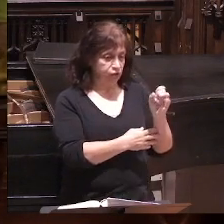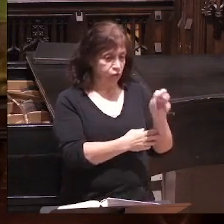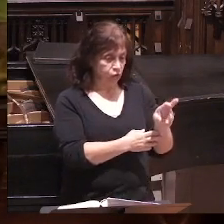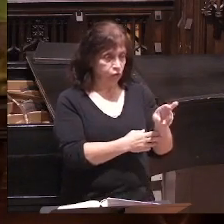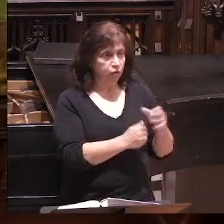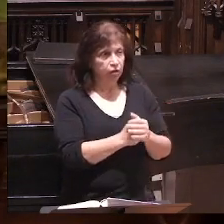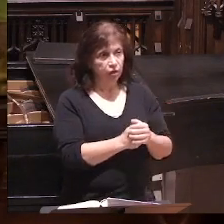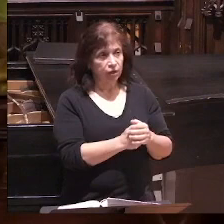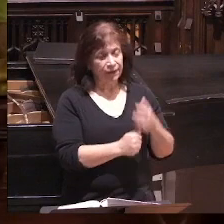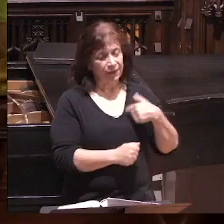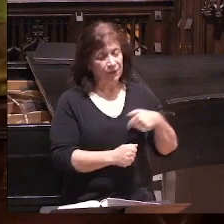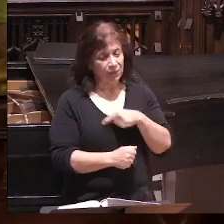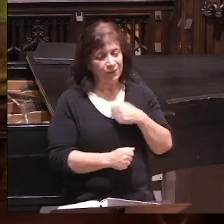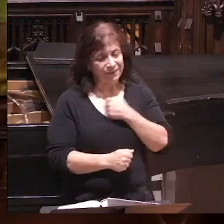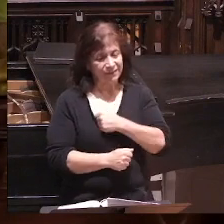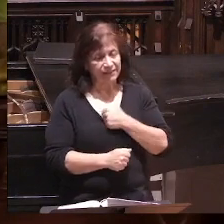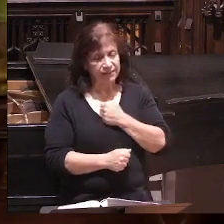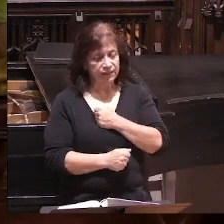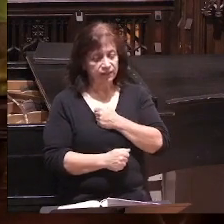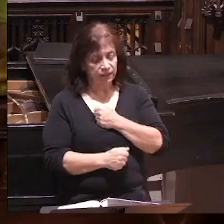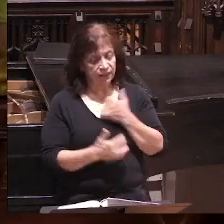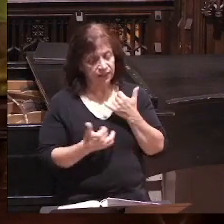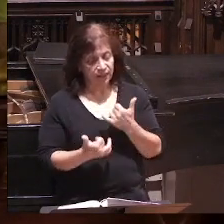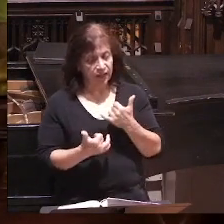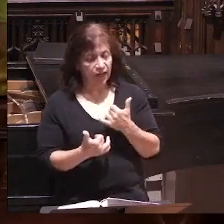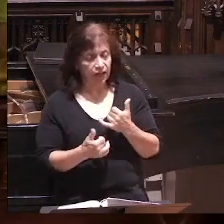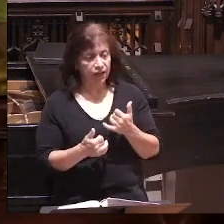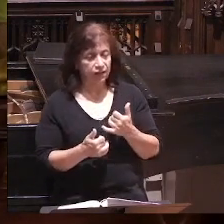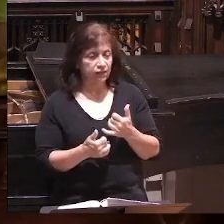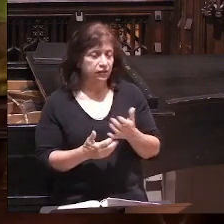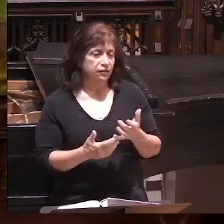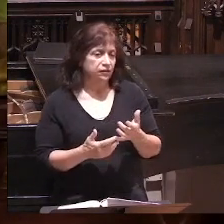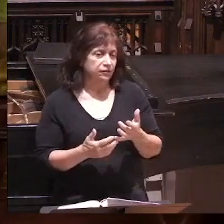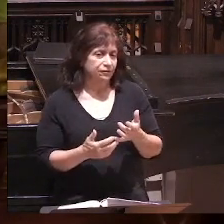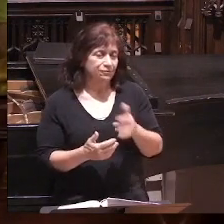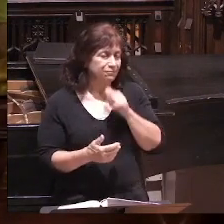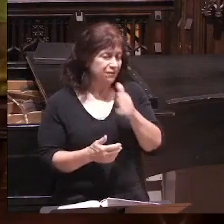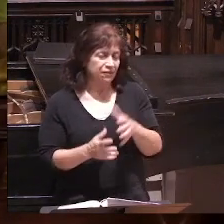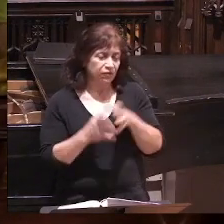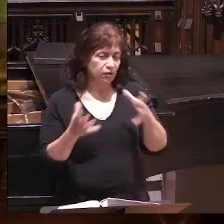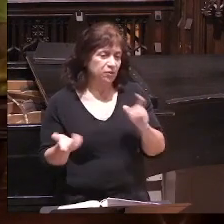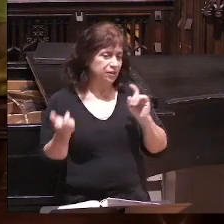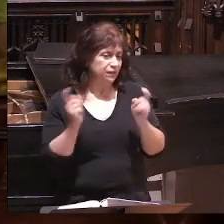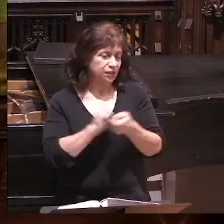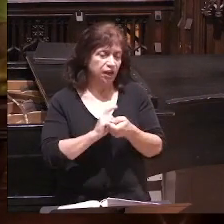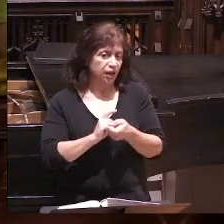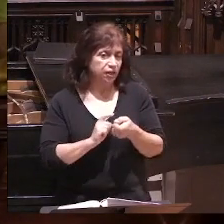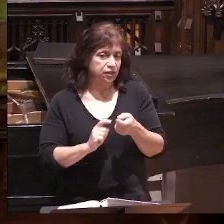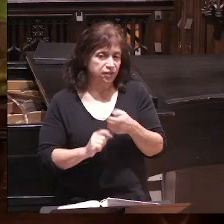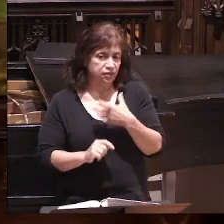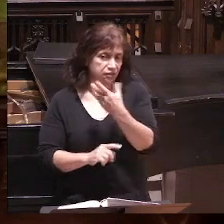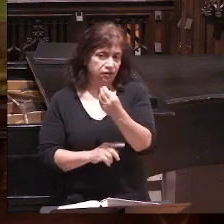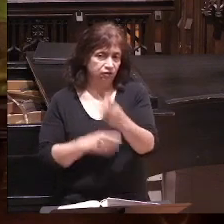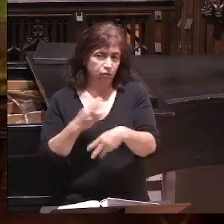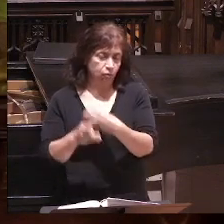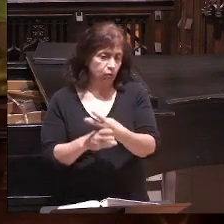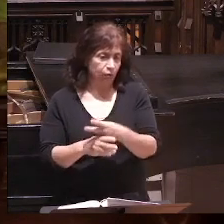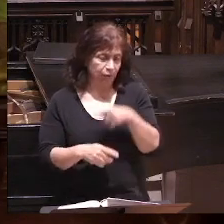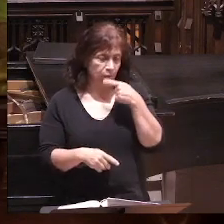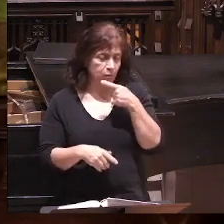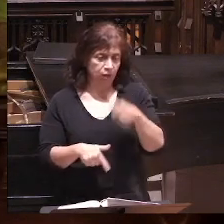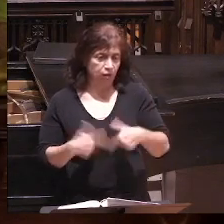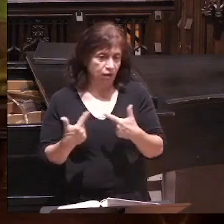And we regret that even today, so little has changed in our public life since